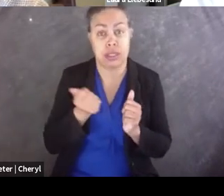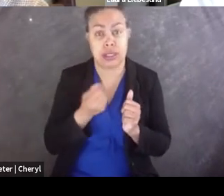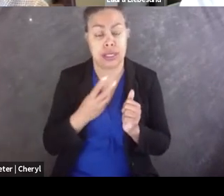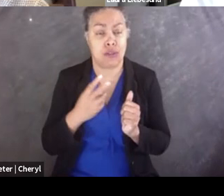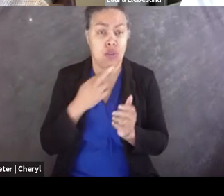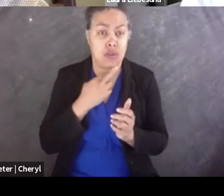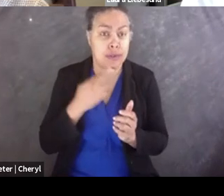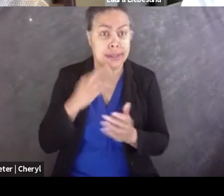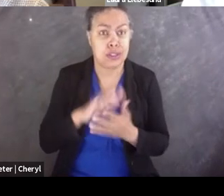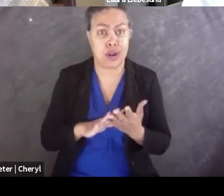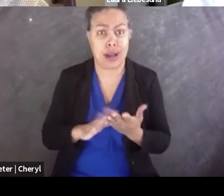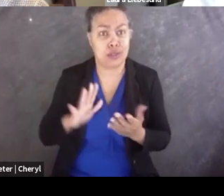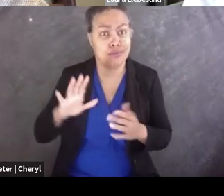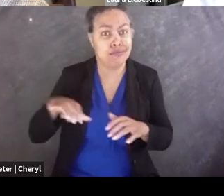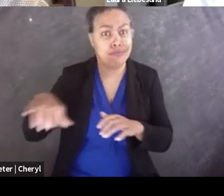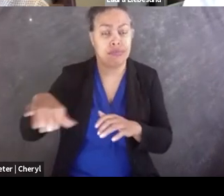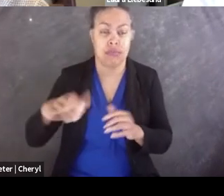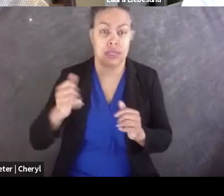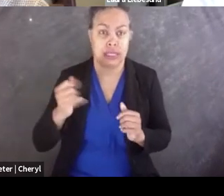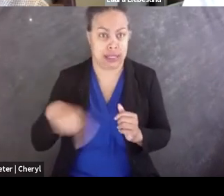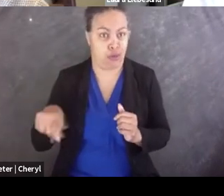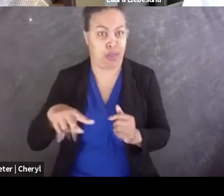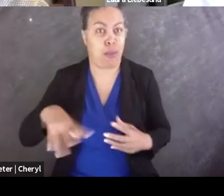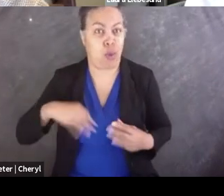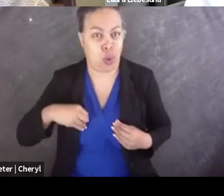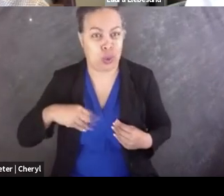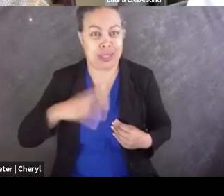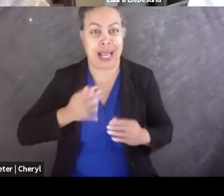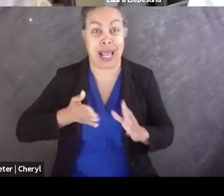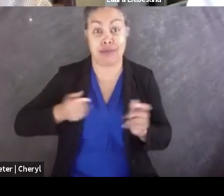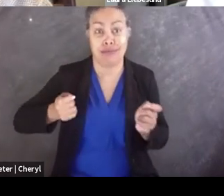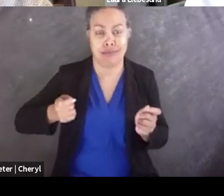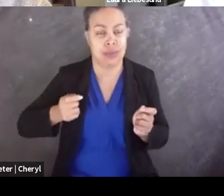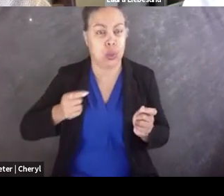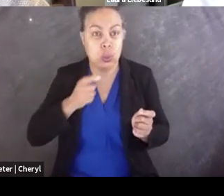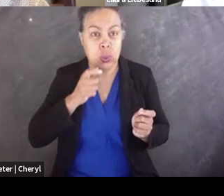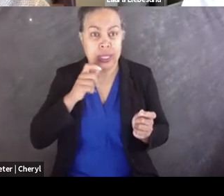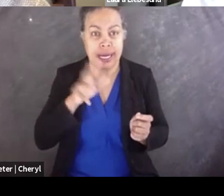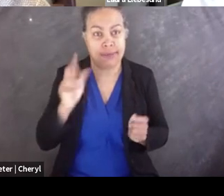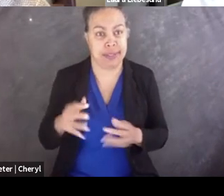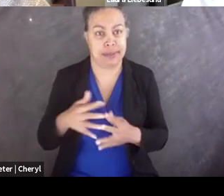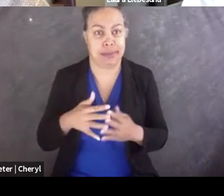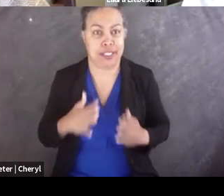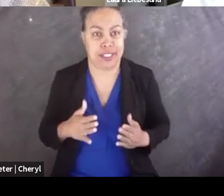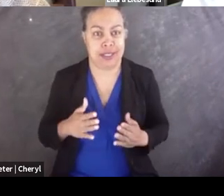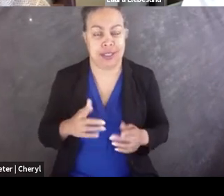although many of them were owned and operated by African-Americans, you have to remember